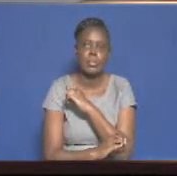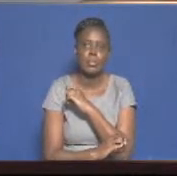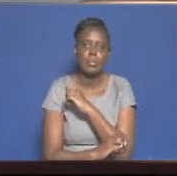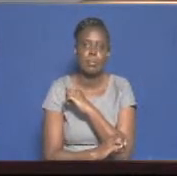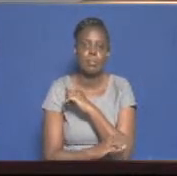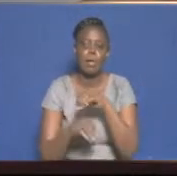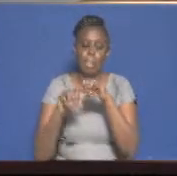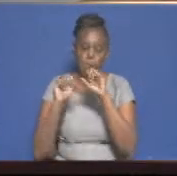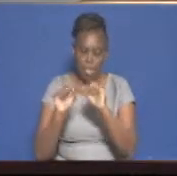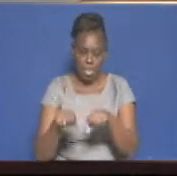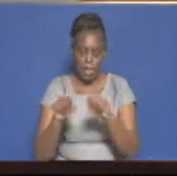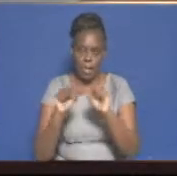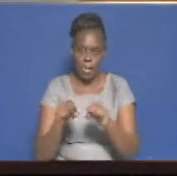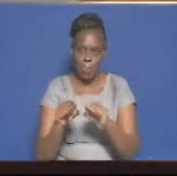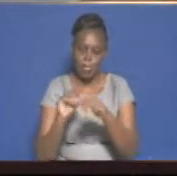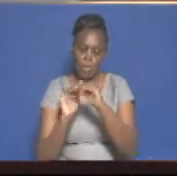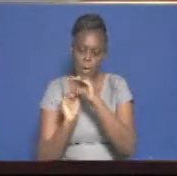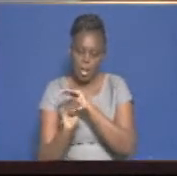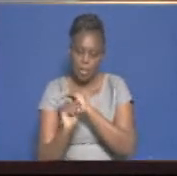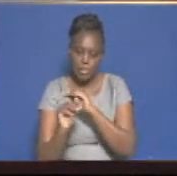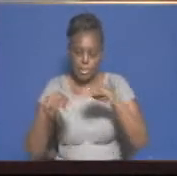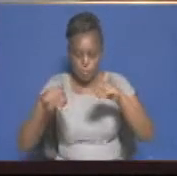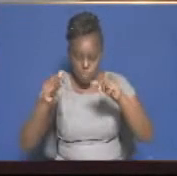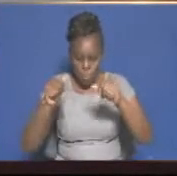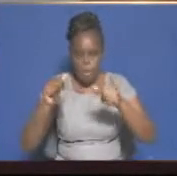are able to access quality